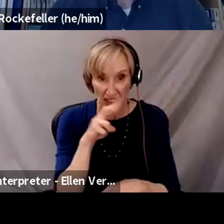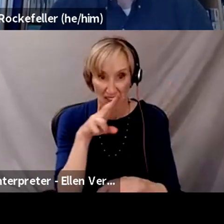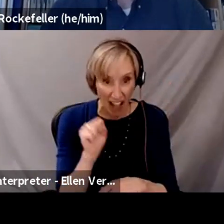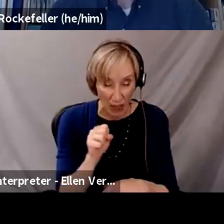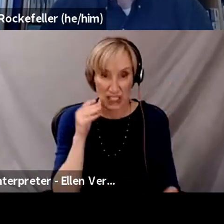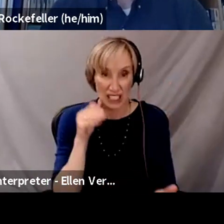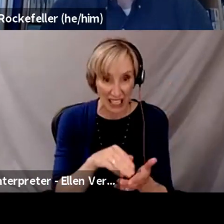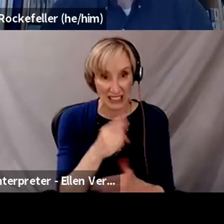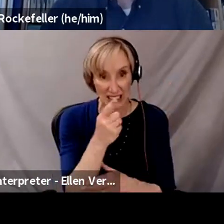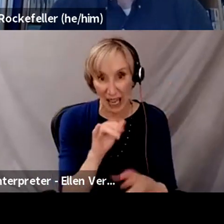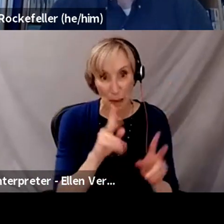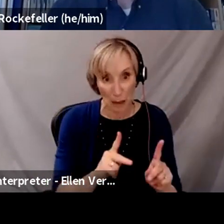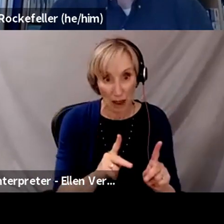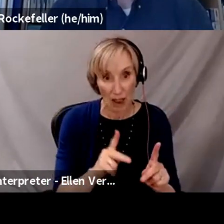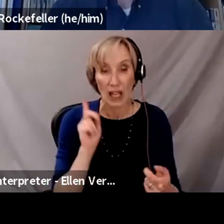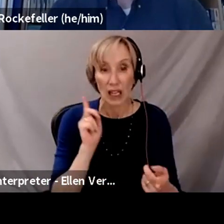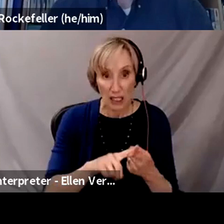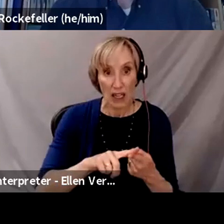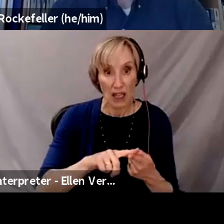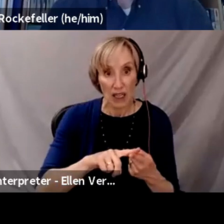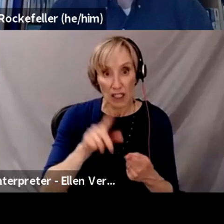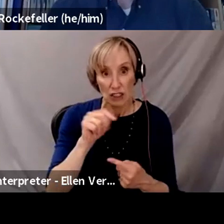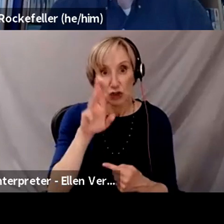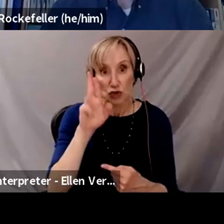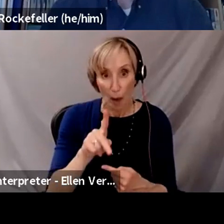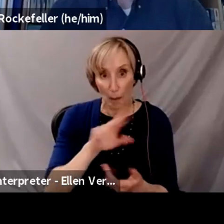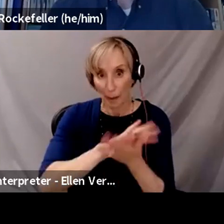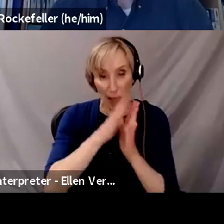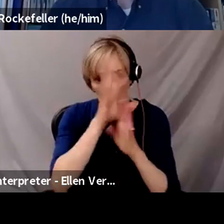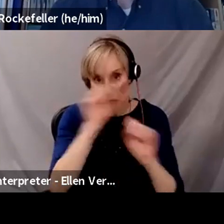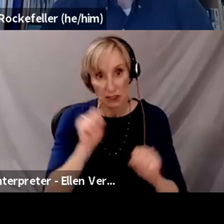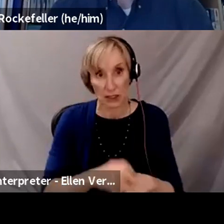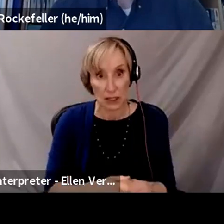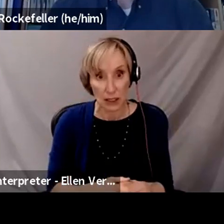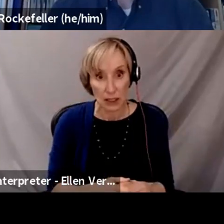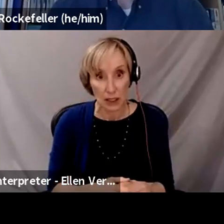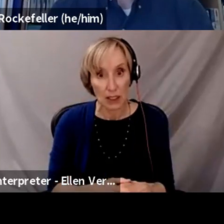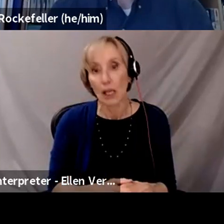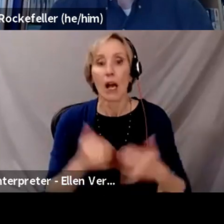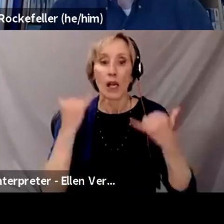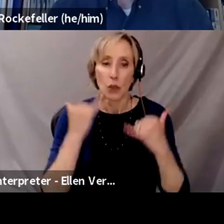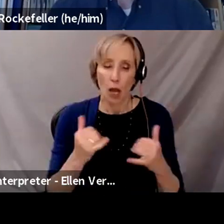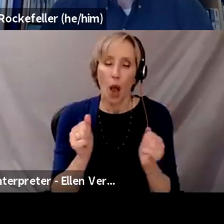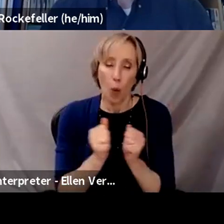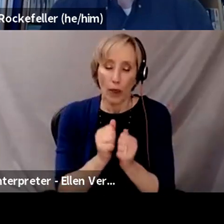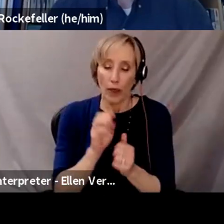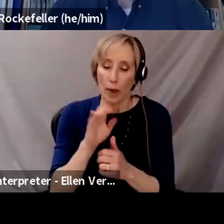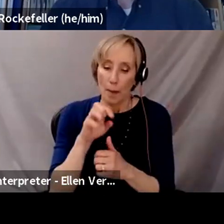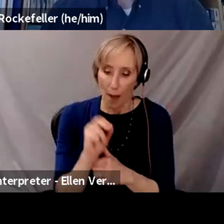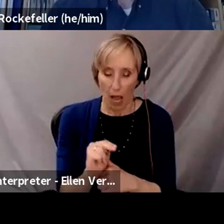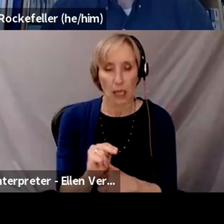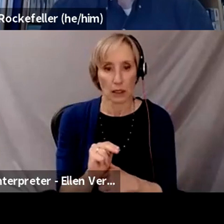as these rights, these policies, the rights are being restored, the policies are being undone that targeted